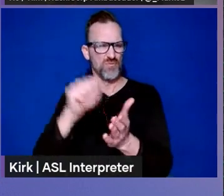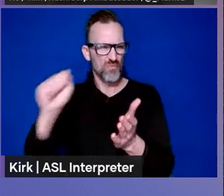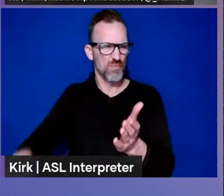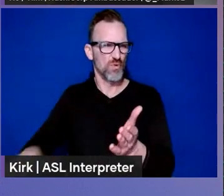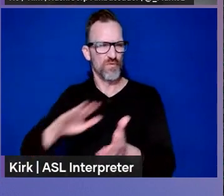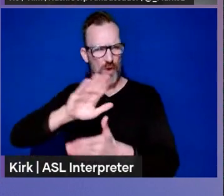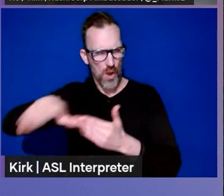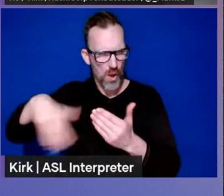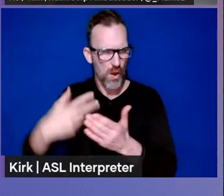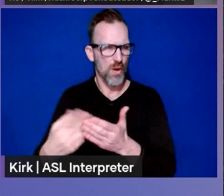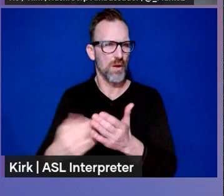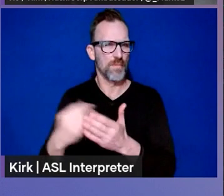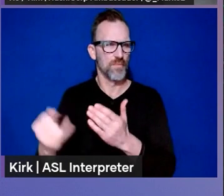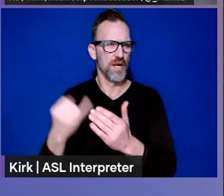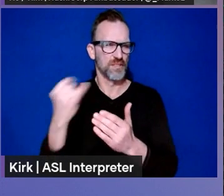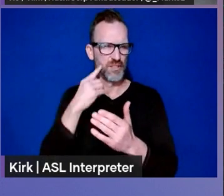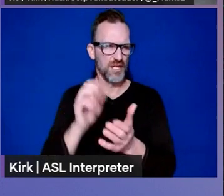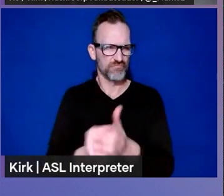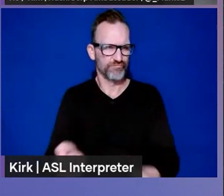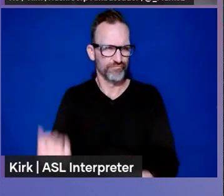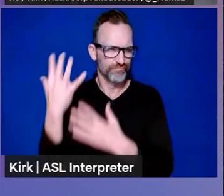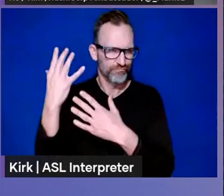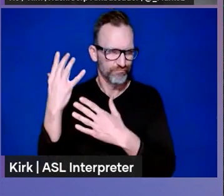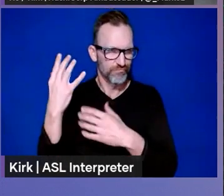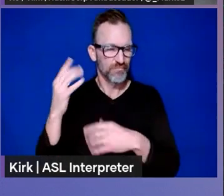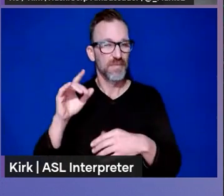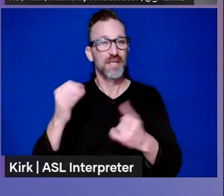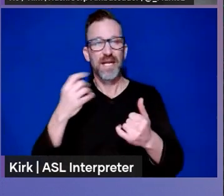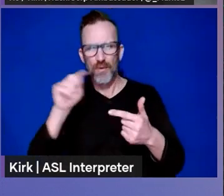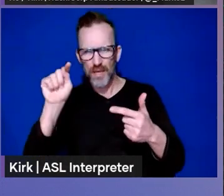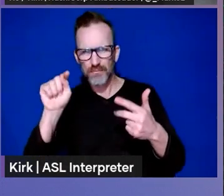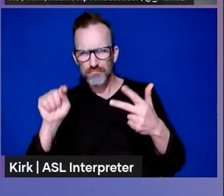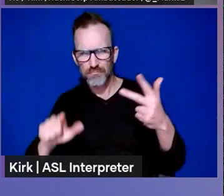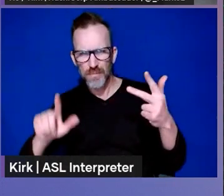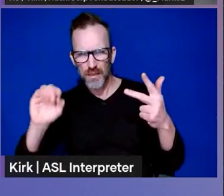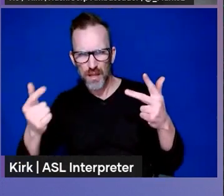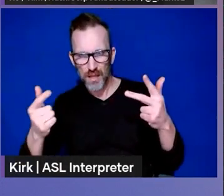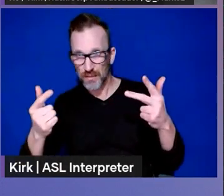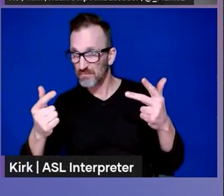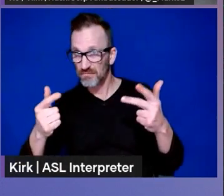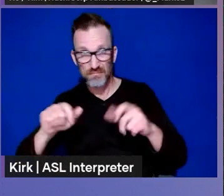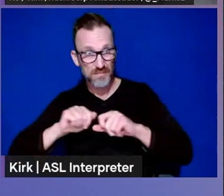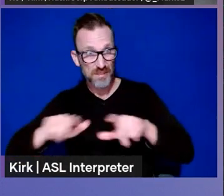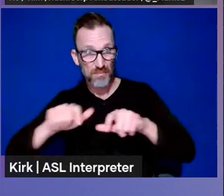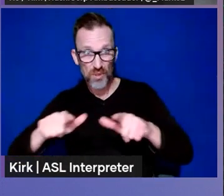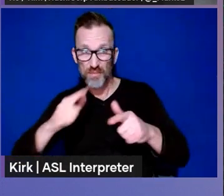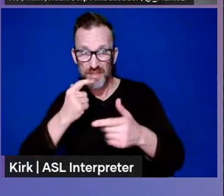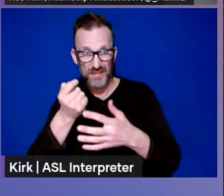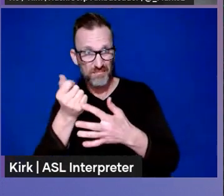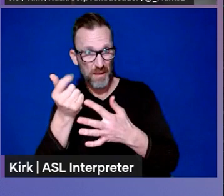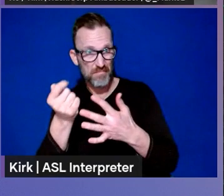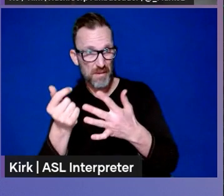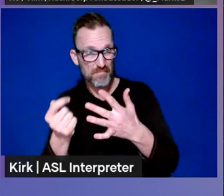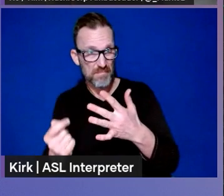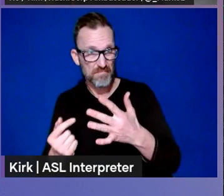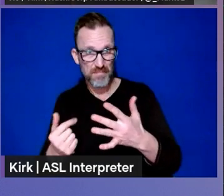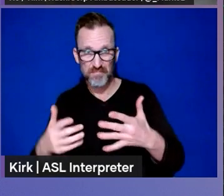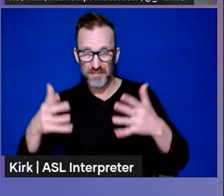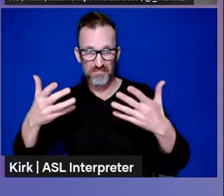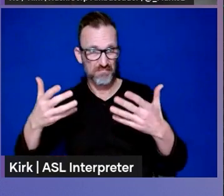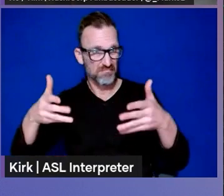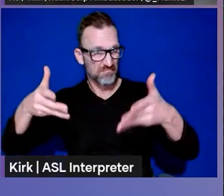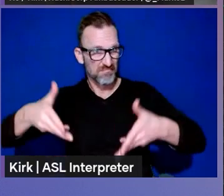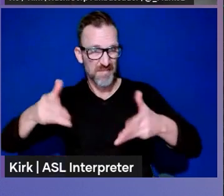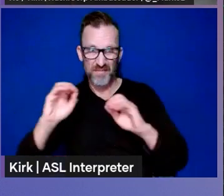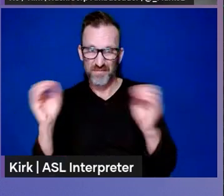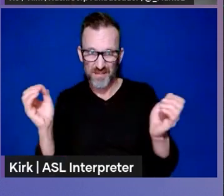go and check the pods, you're going to see there are no deployments here, and we're only left with our runner.